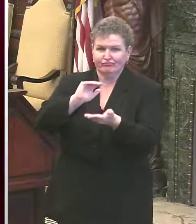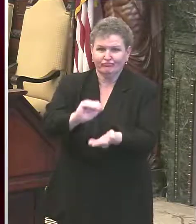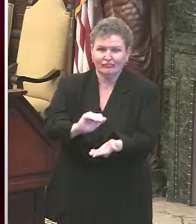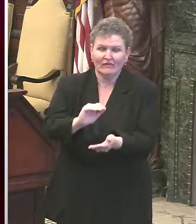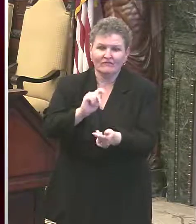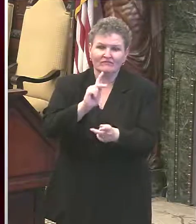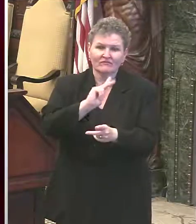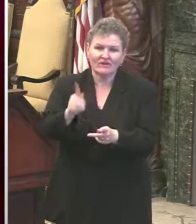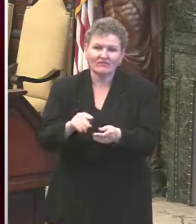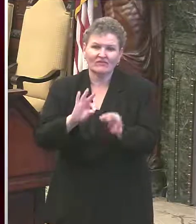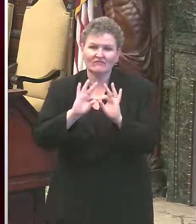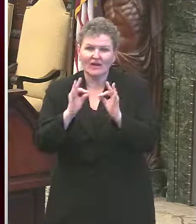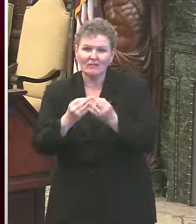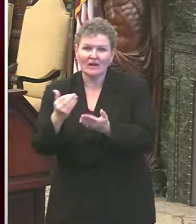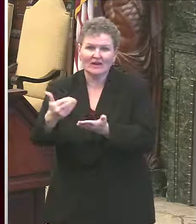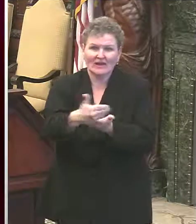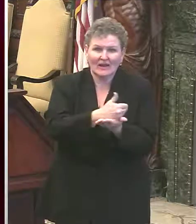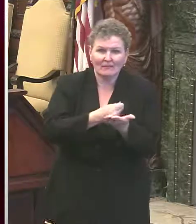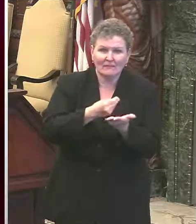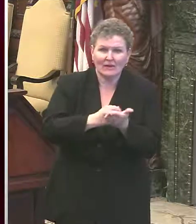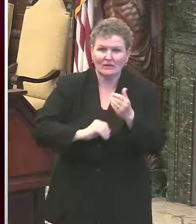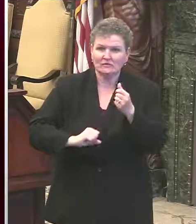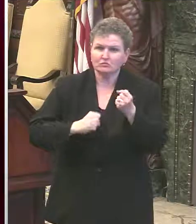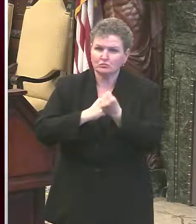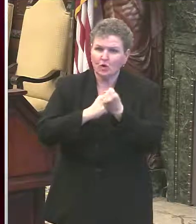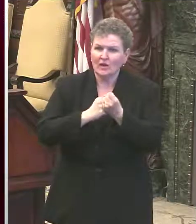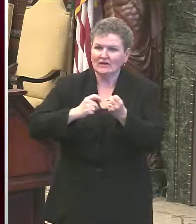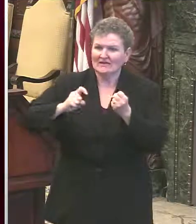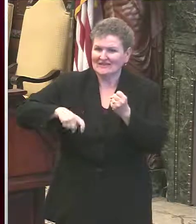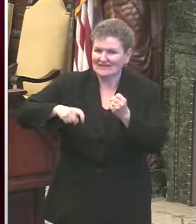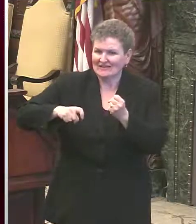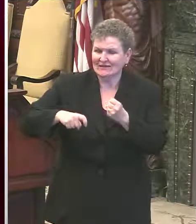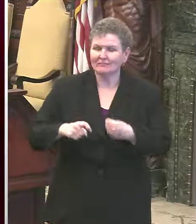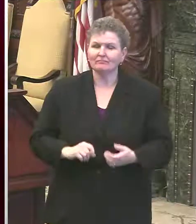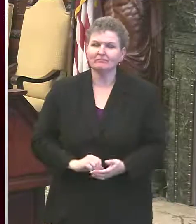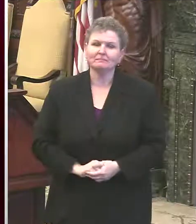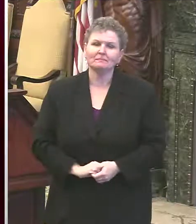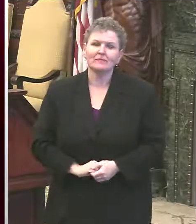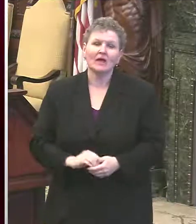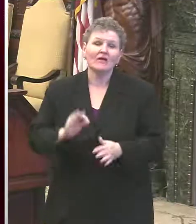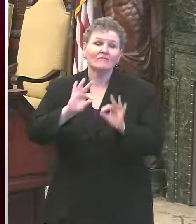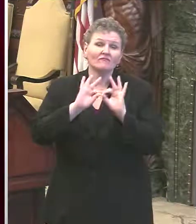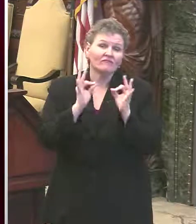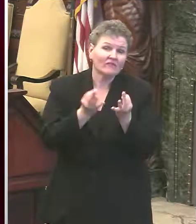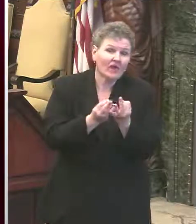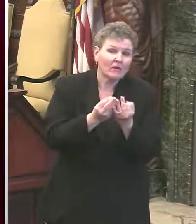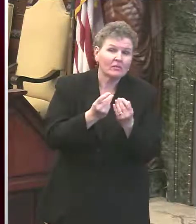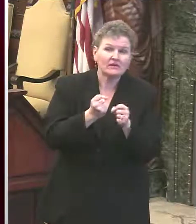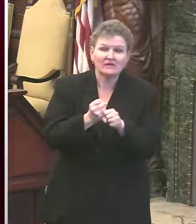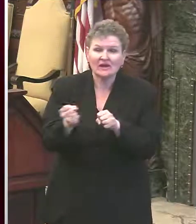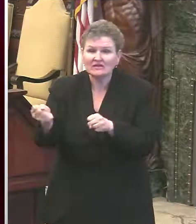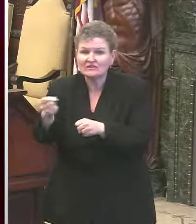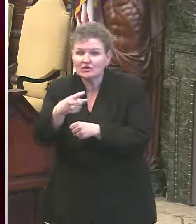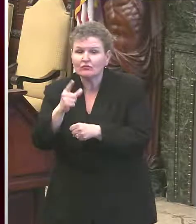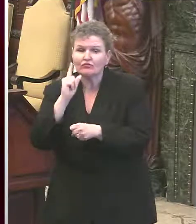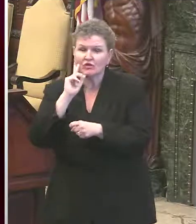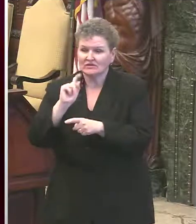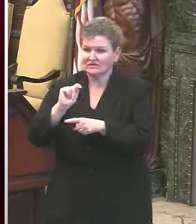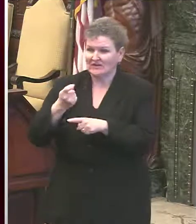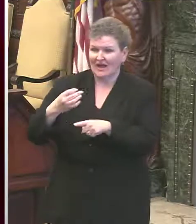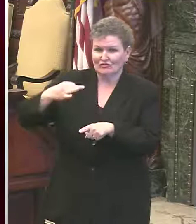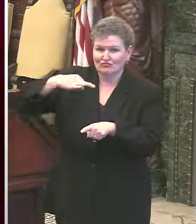to support their basic needs. For families will not have to wait until next year for the tax credit to take